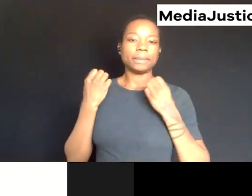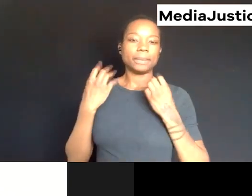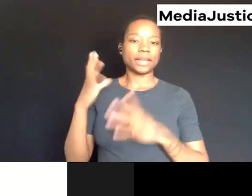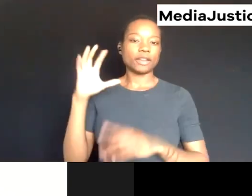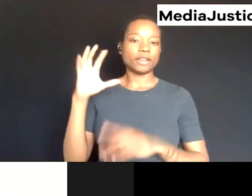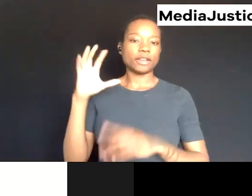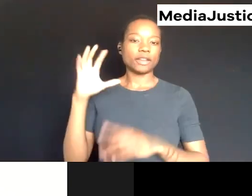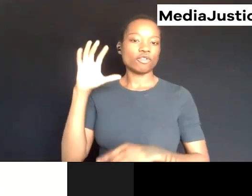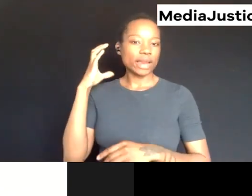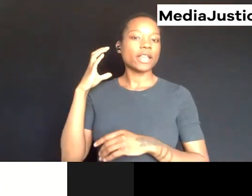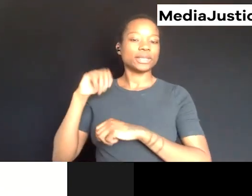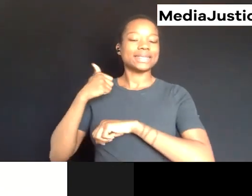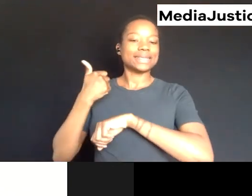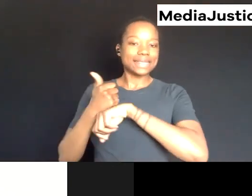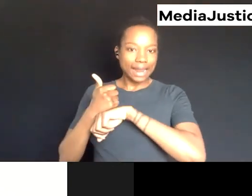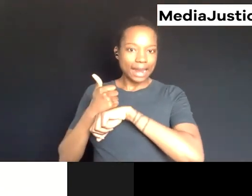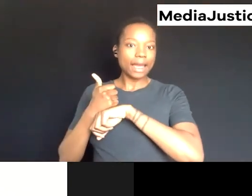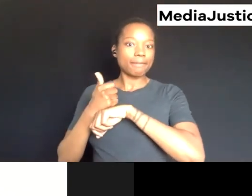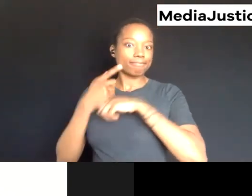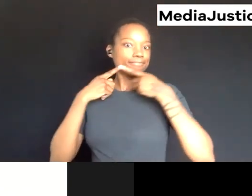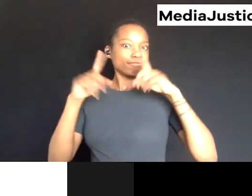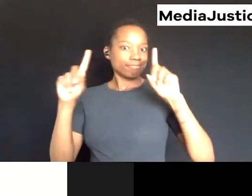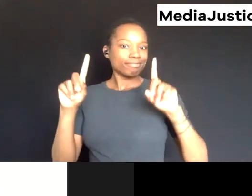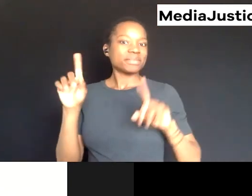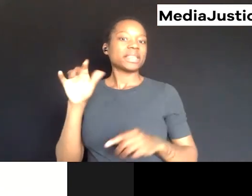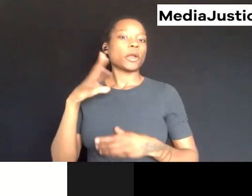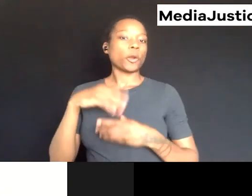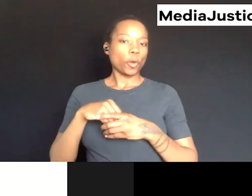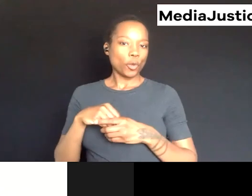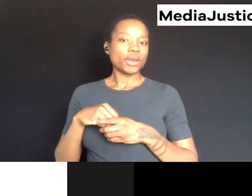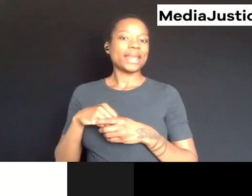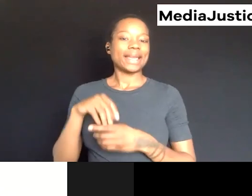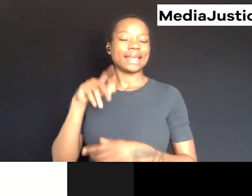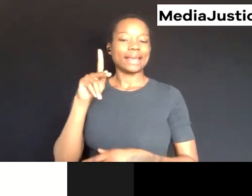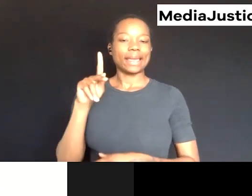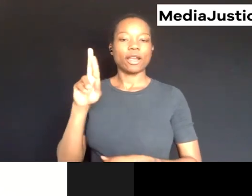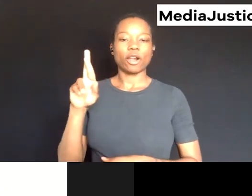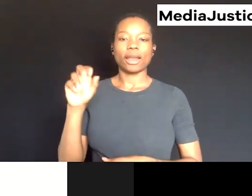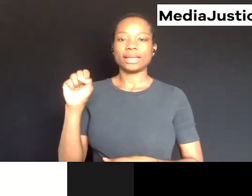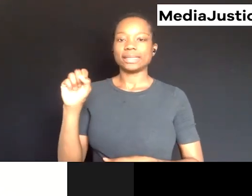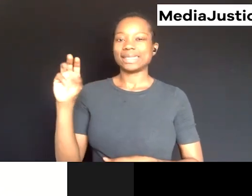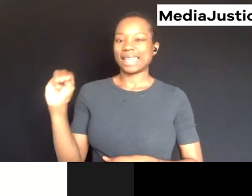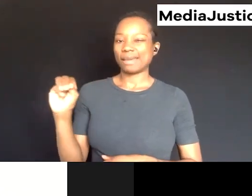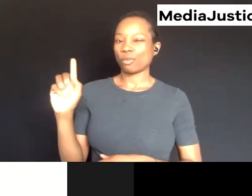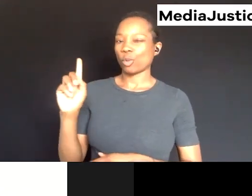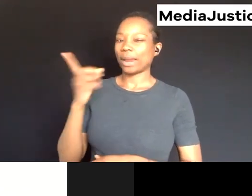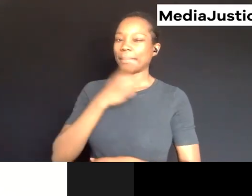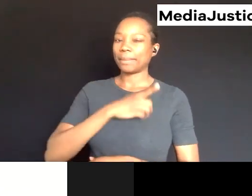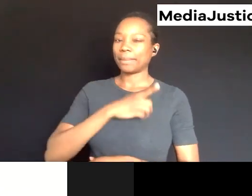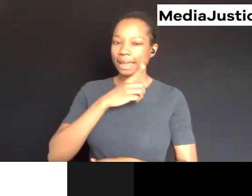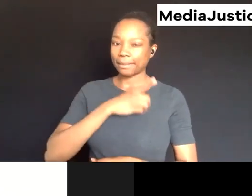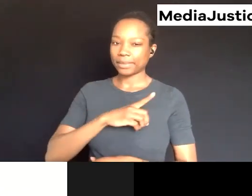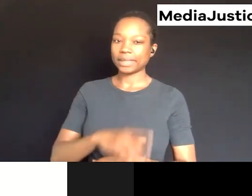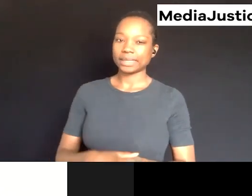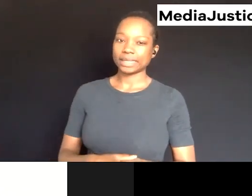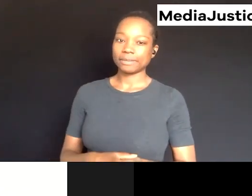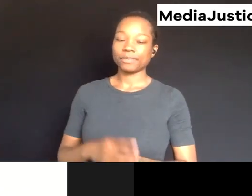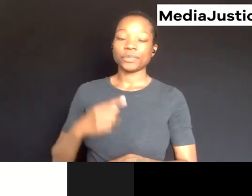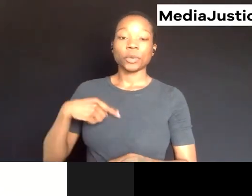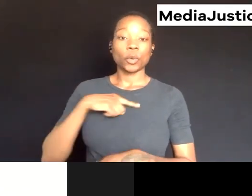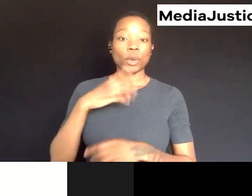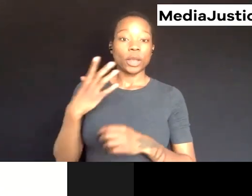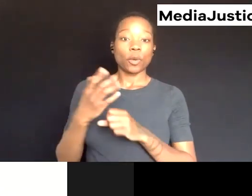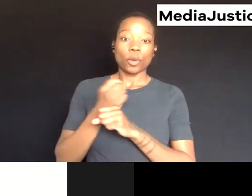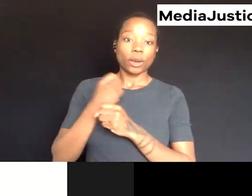KRSM. We won net neutrality, the kind of First Amendment rules of the internet. We won the lowering of prison